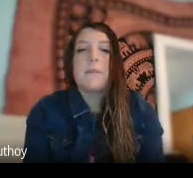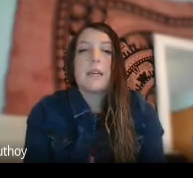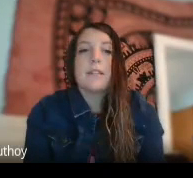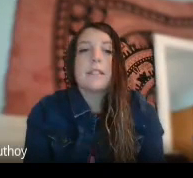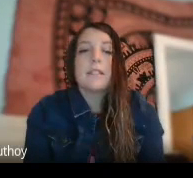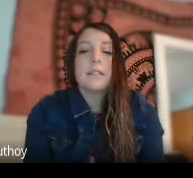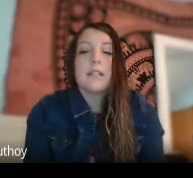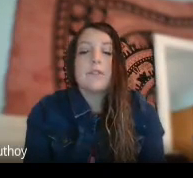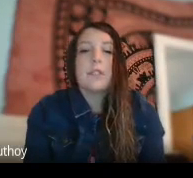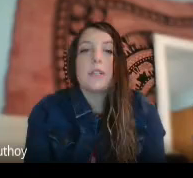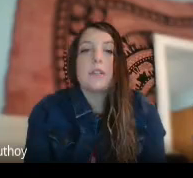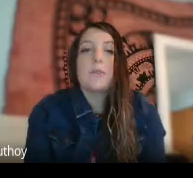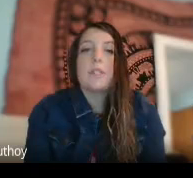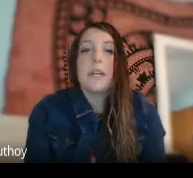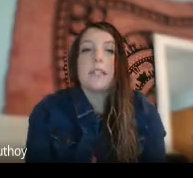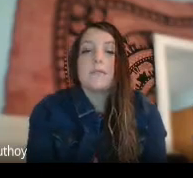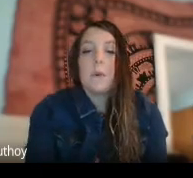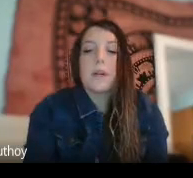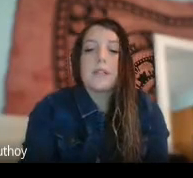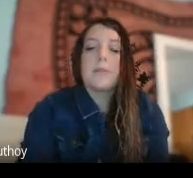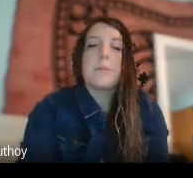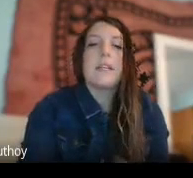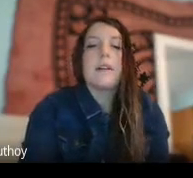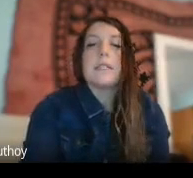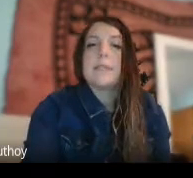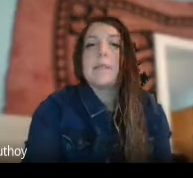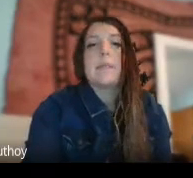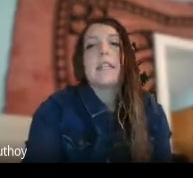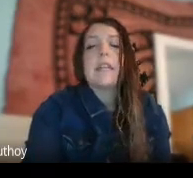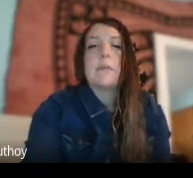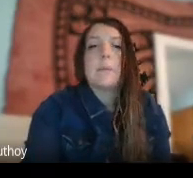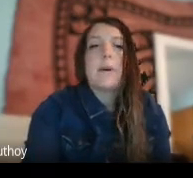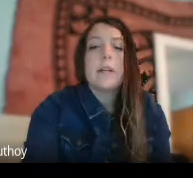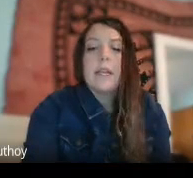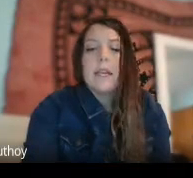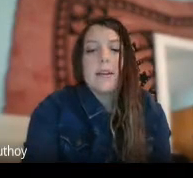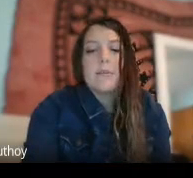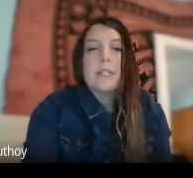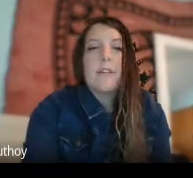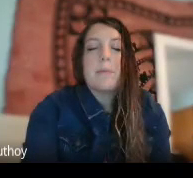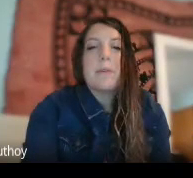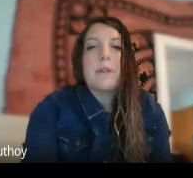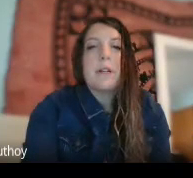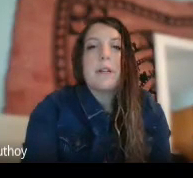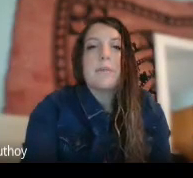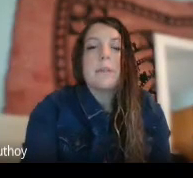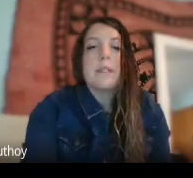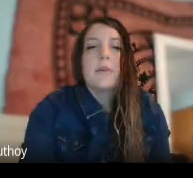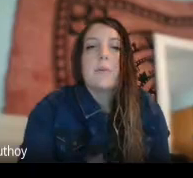about you and that you should know the signs for. So meeting others, really meeting deaf people and what deaf